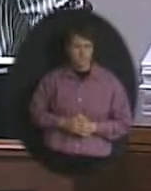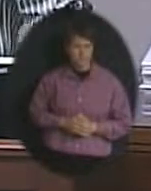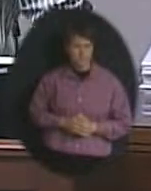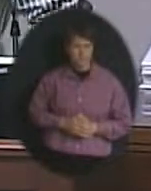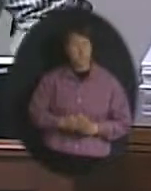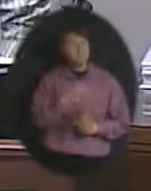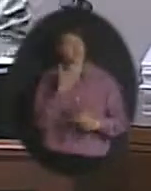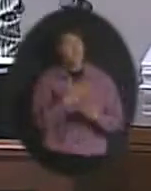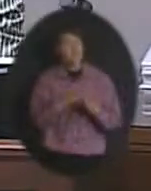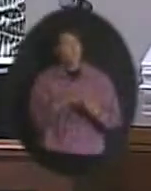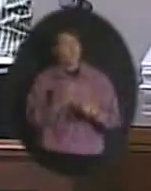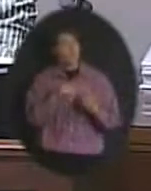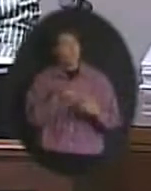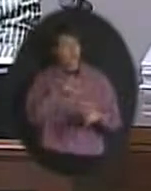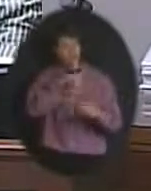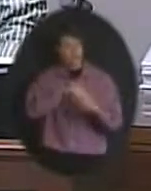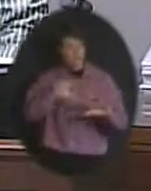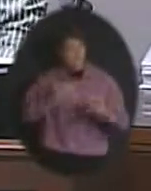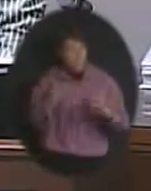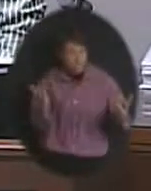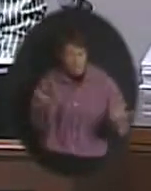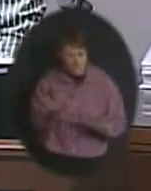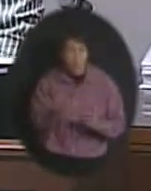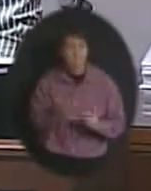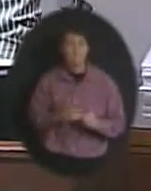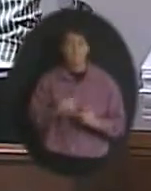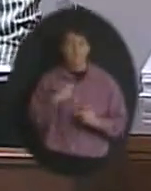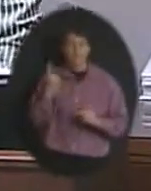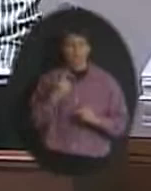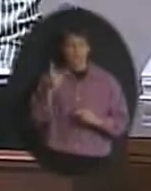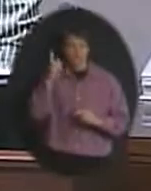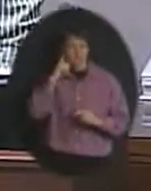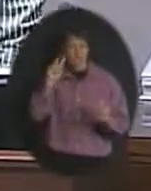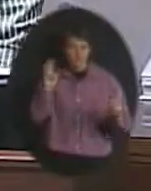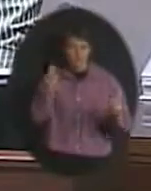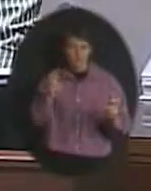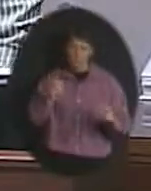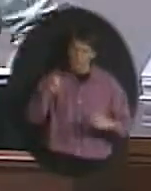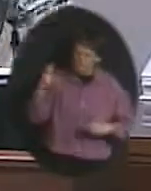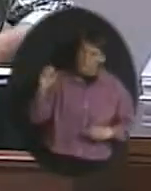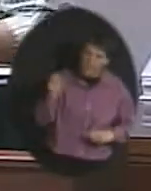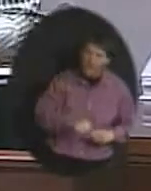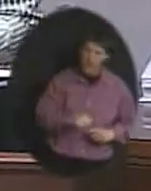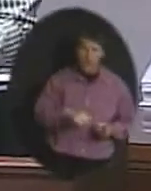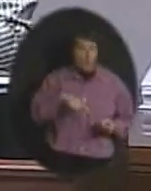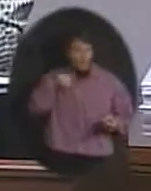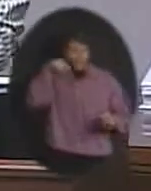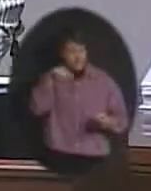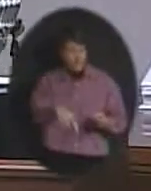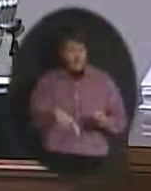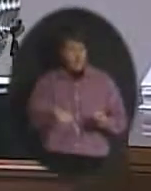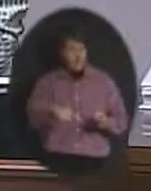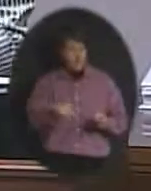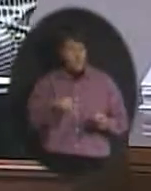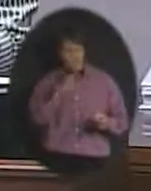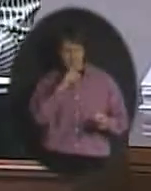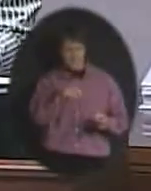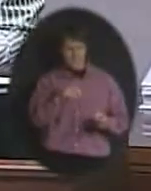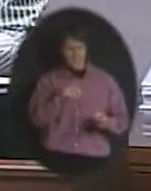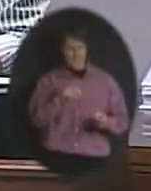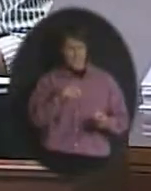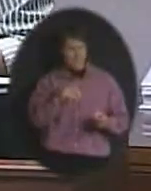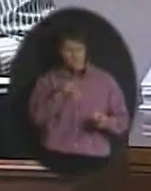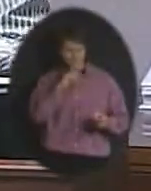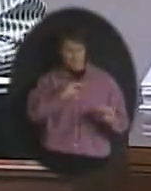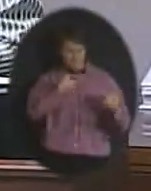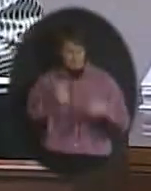Good thing about being in the classroom is you constantly get to hear the phrases, "Oh yeah, This is where this is actually put into